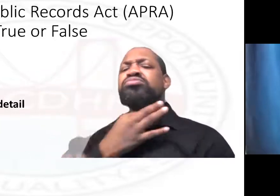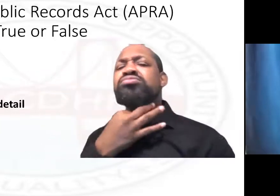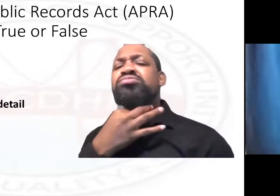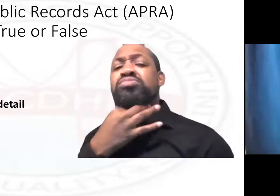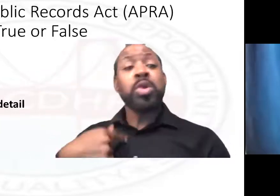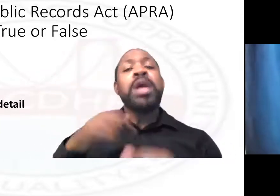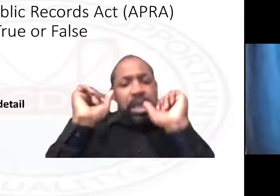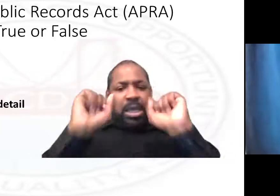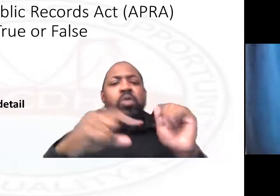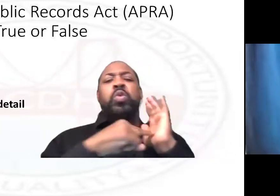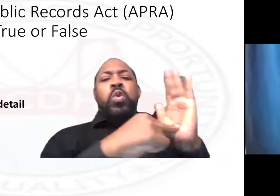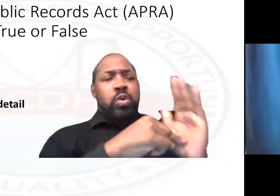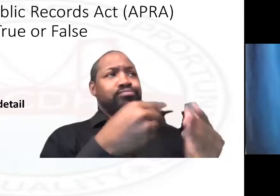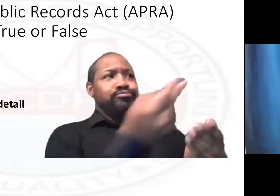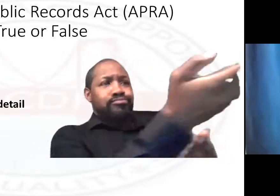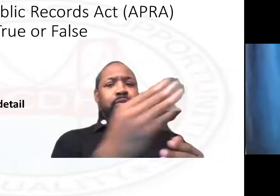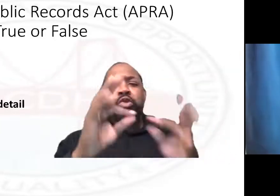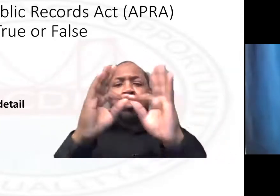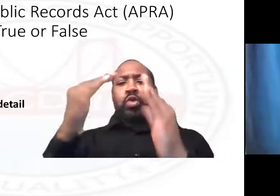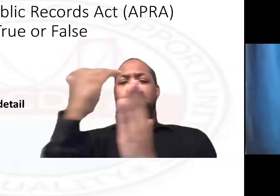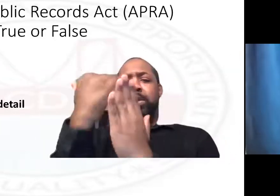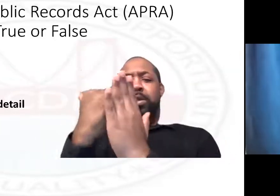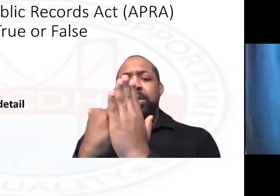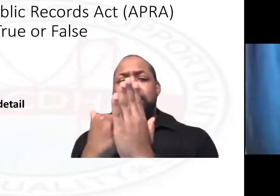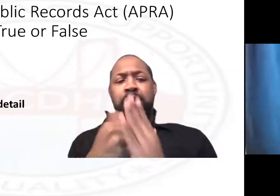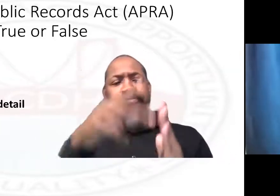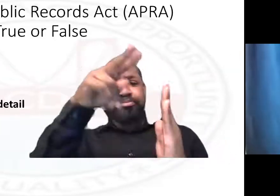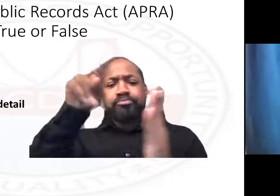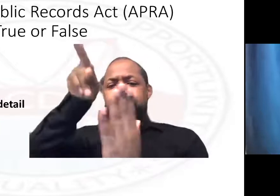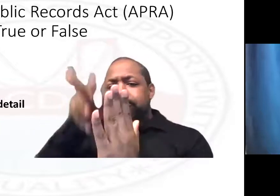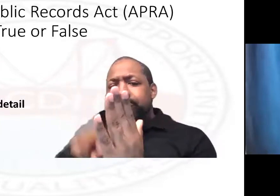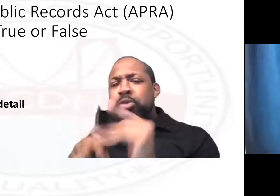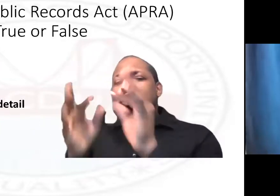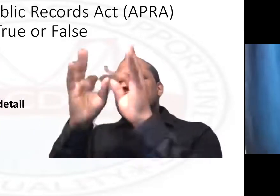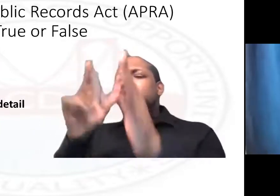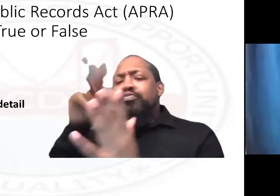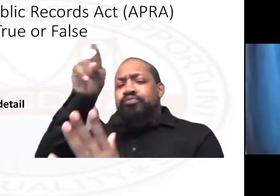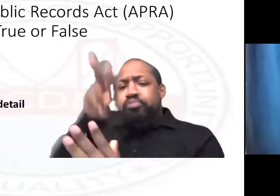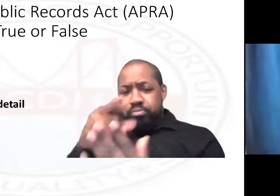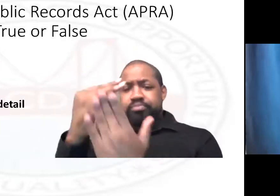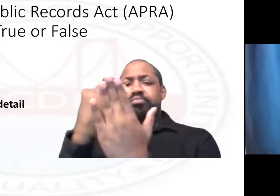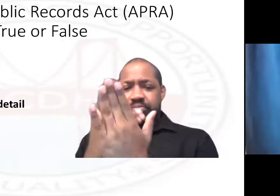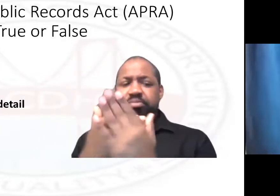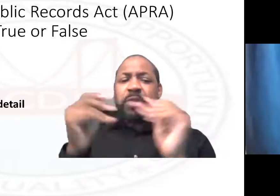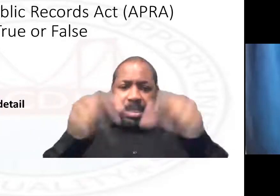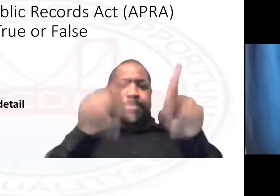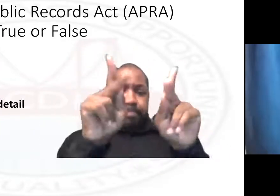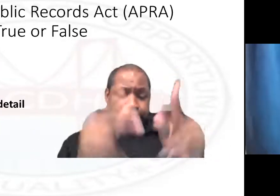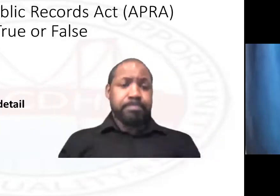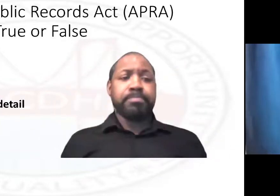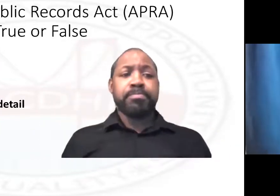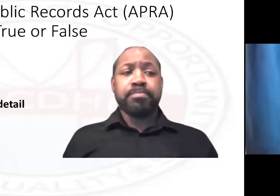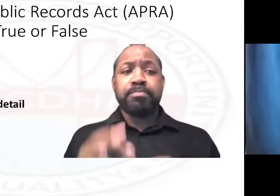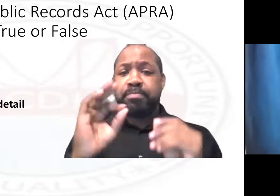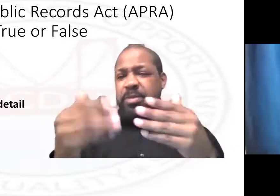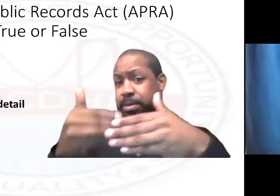CDHH interpreter list, if people are asking to see that, that is something that people could be given so that